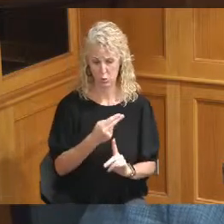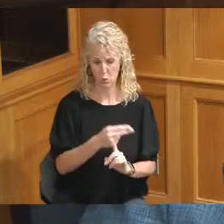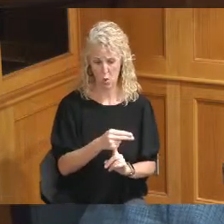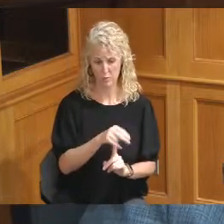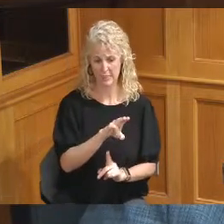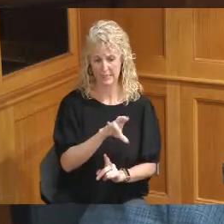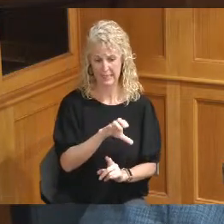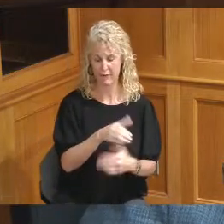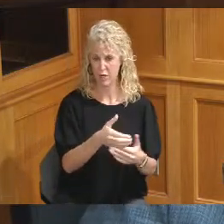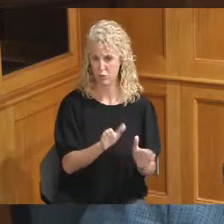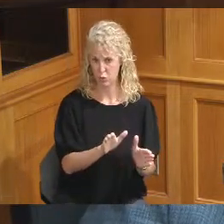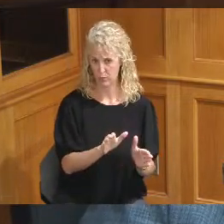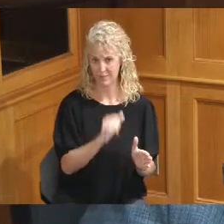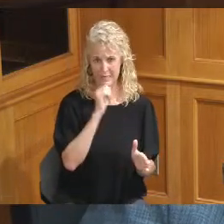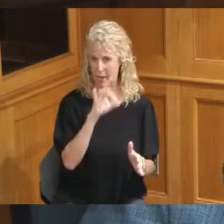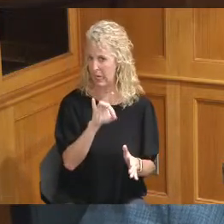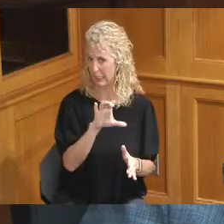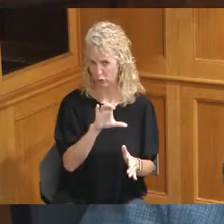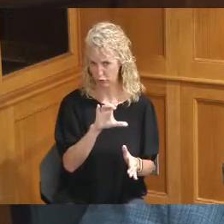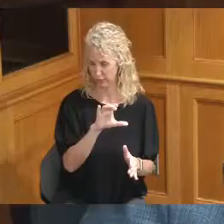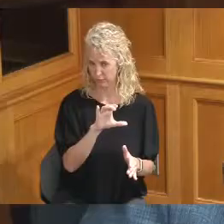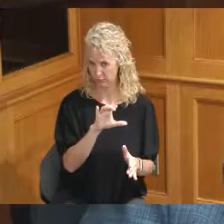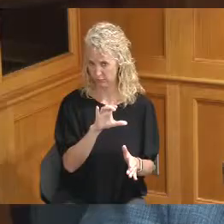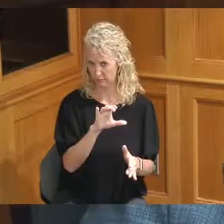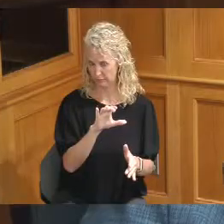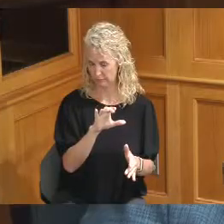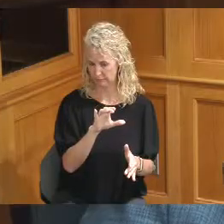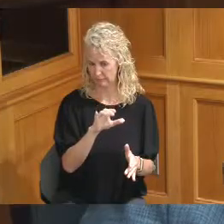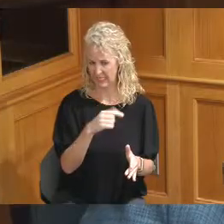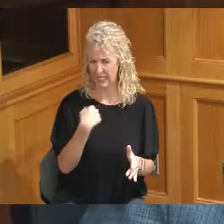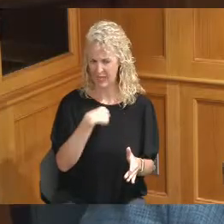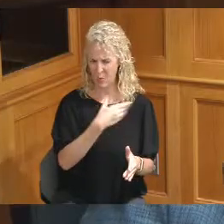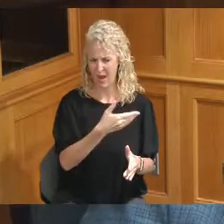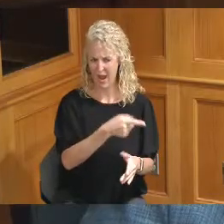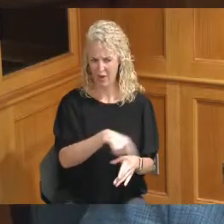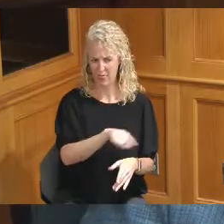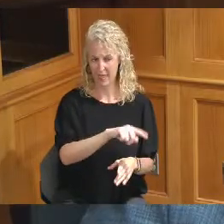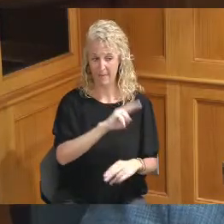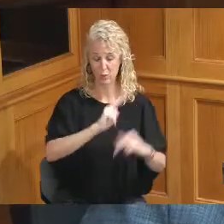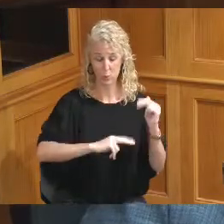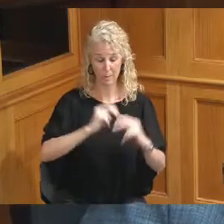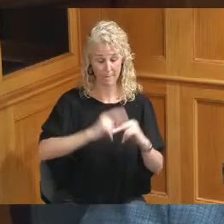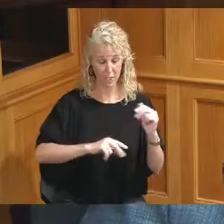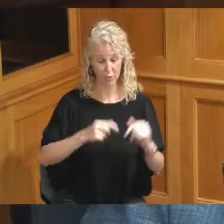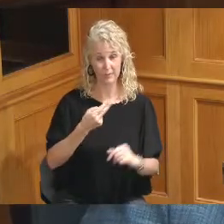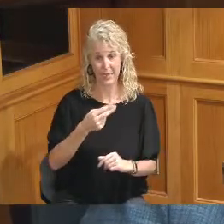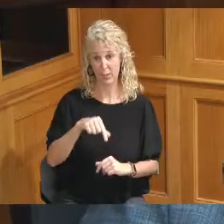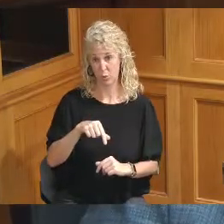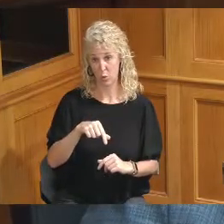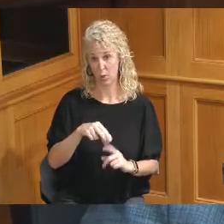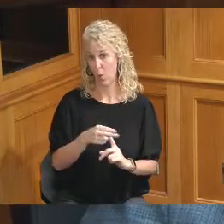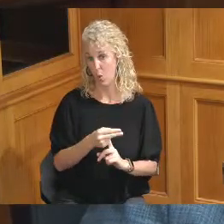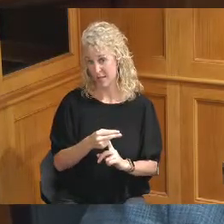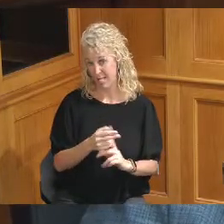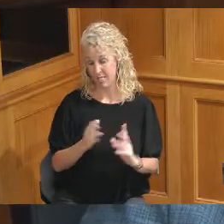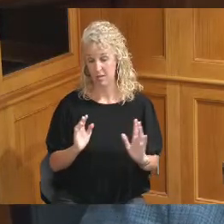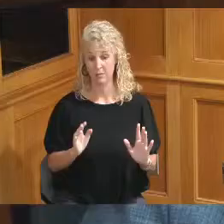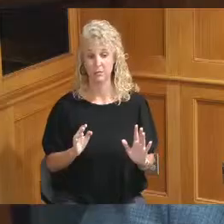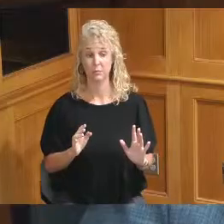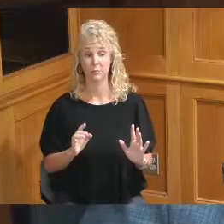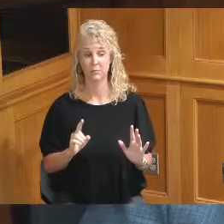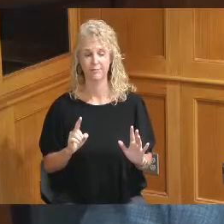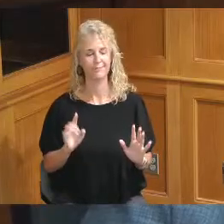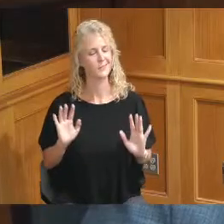less than getting the headquarter hotel, which was why they were brought here in the first place. So I just like to have Mr. Ludo maybe get us some